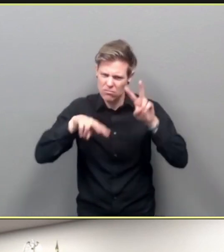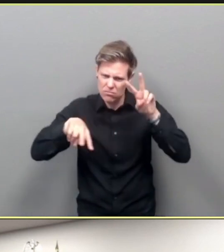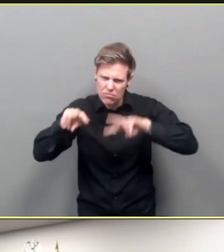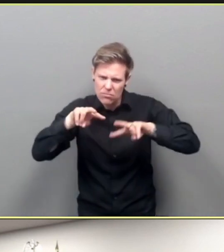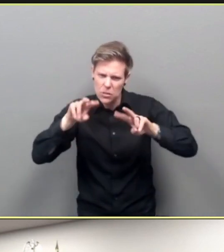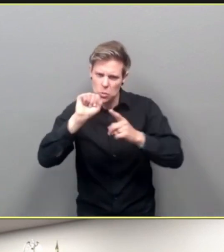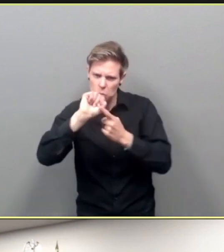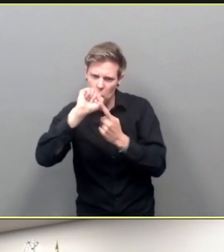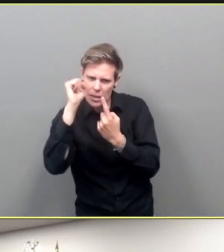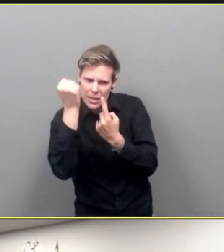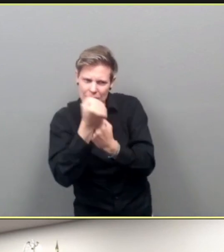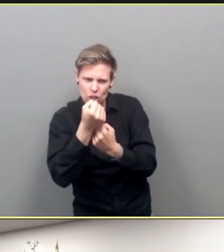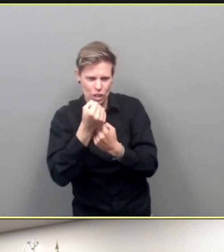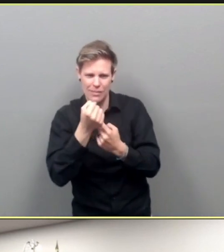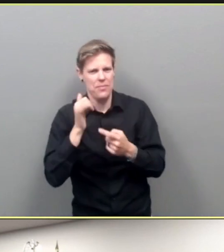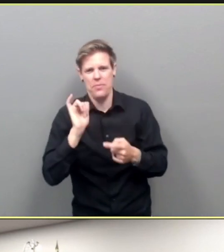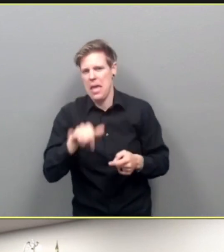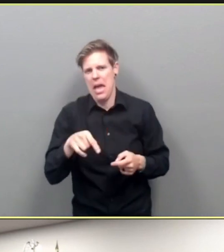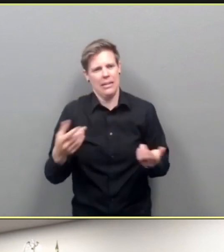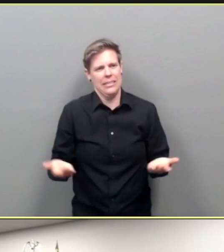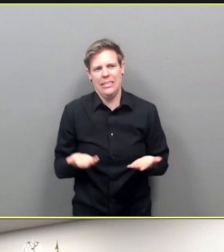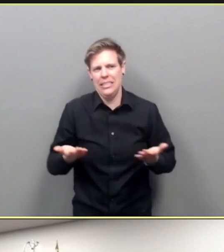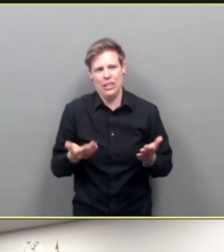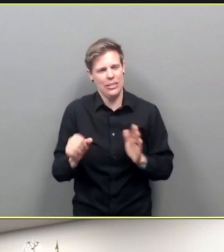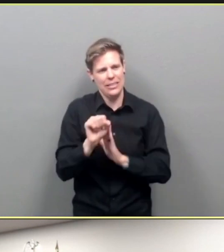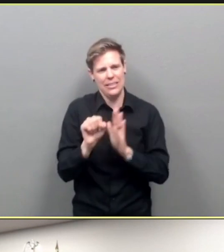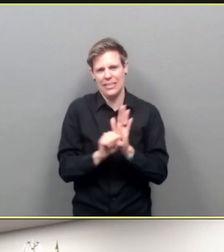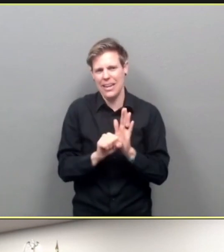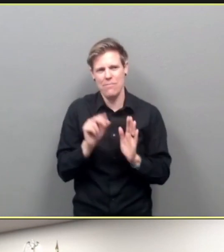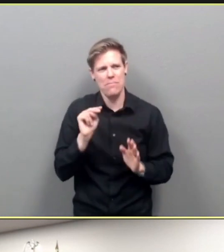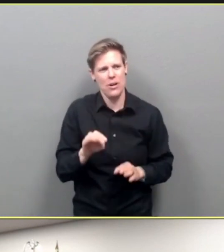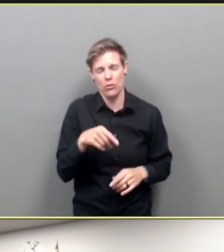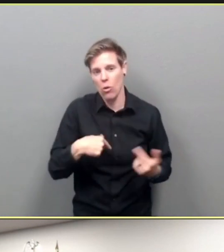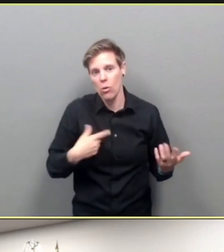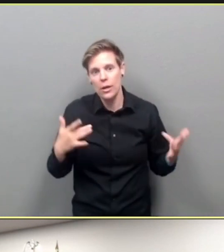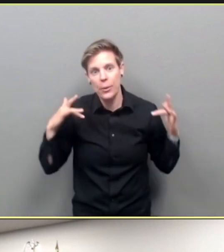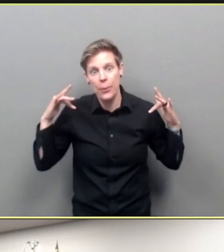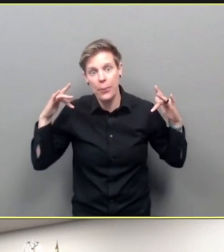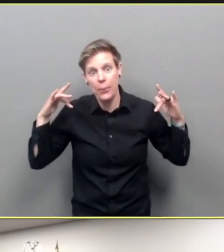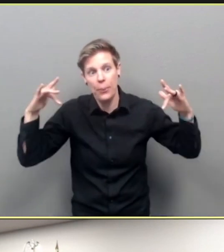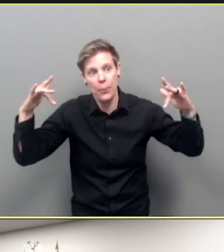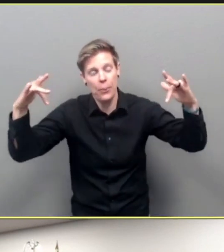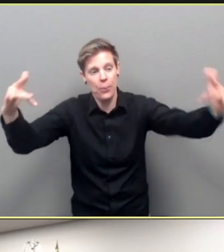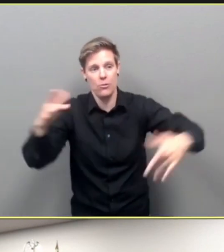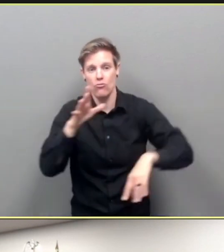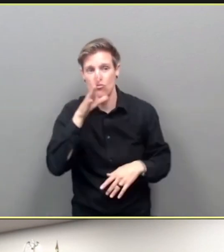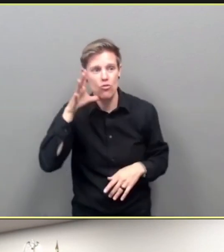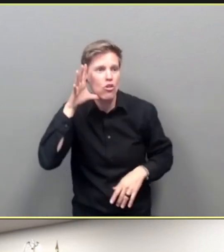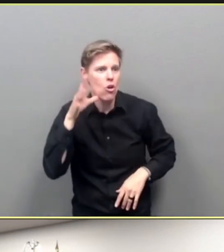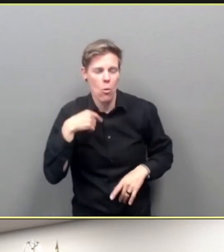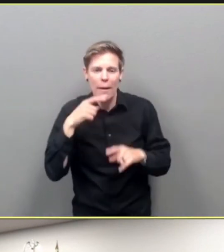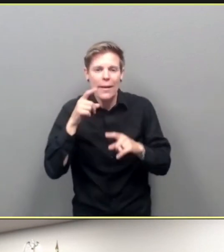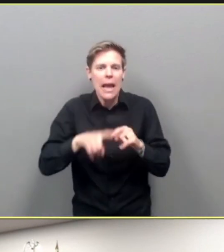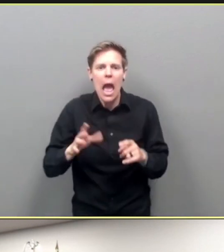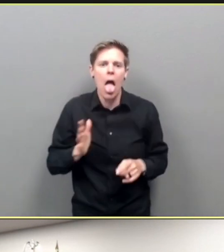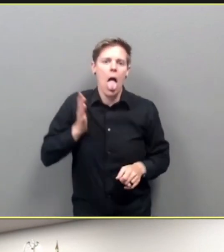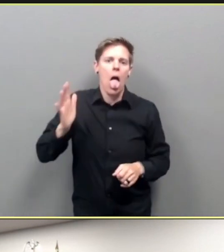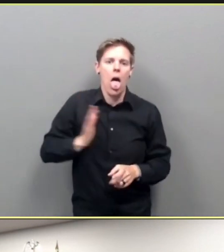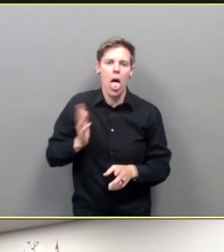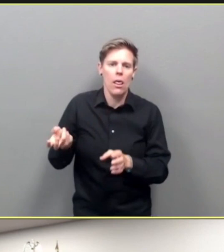state like ours, we run into issues like we can't fly the person